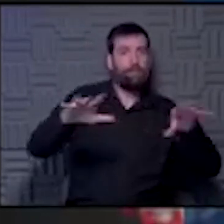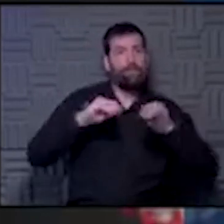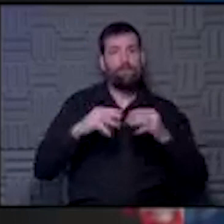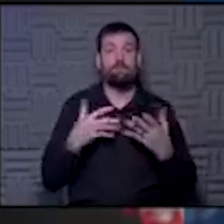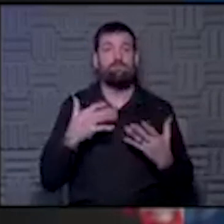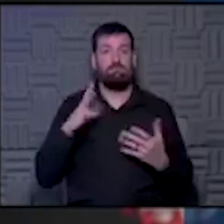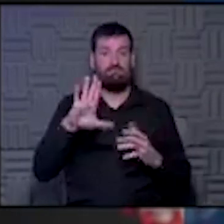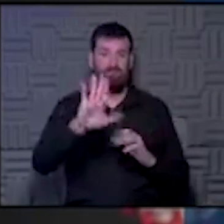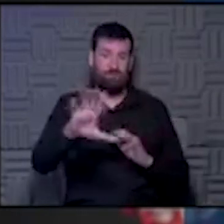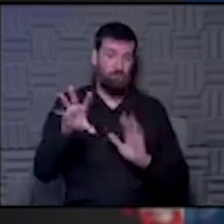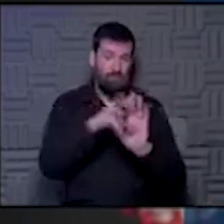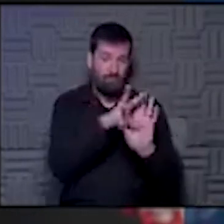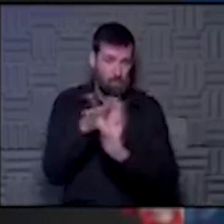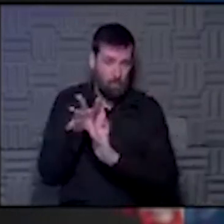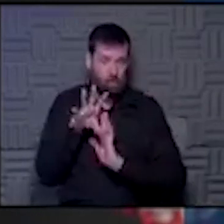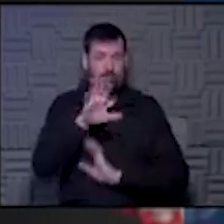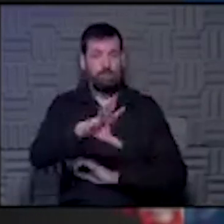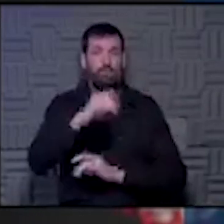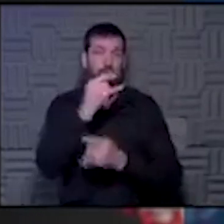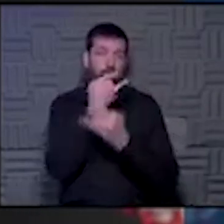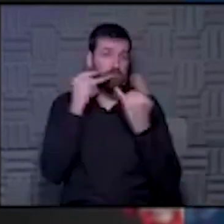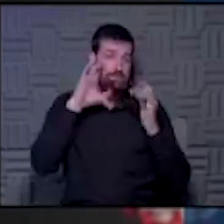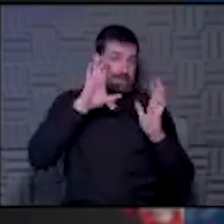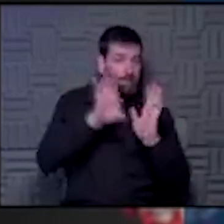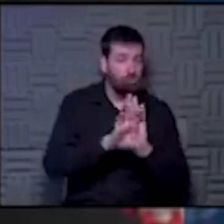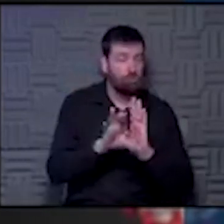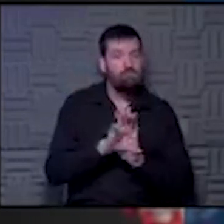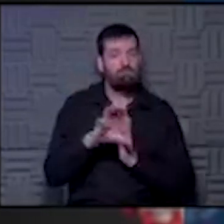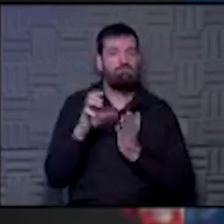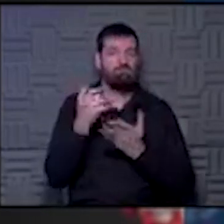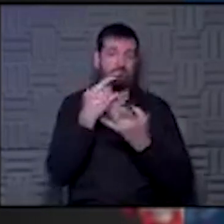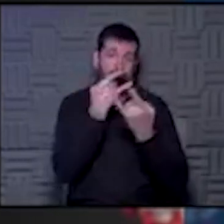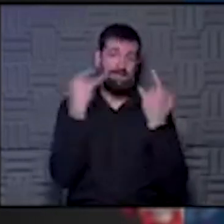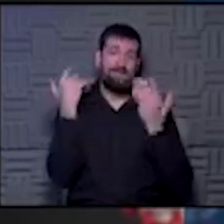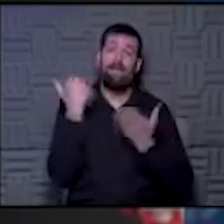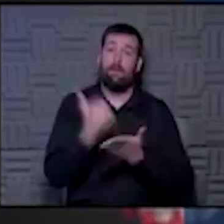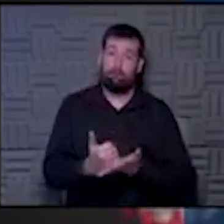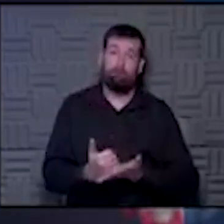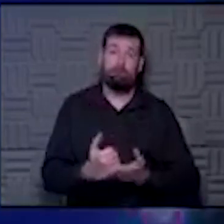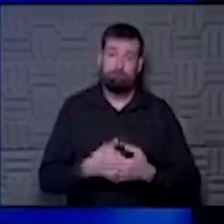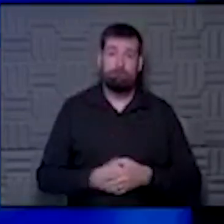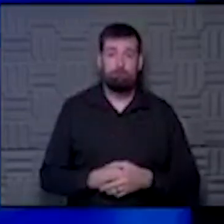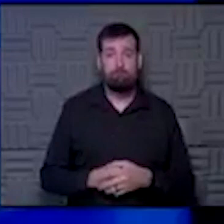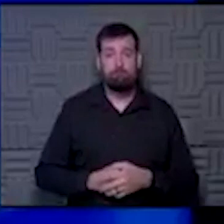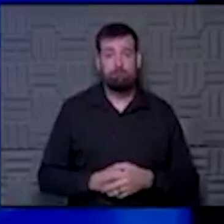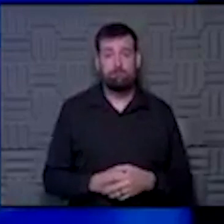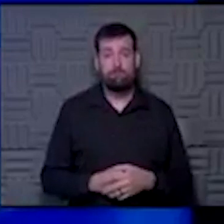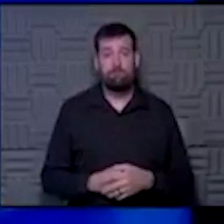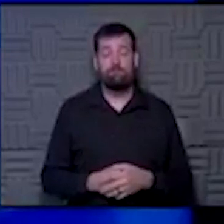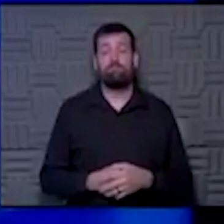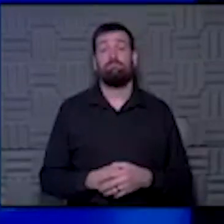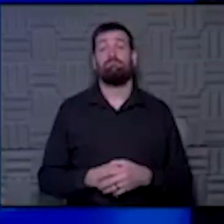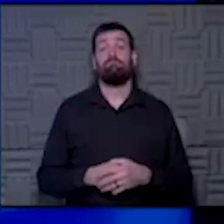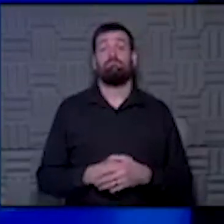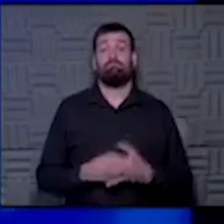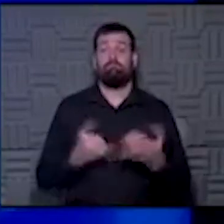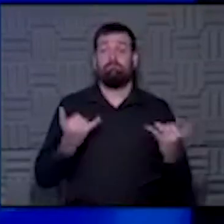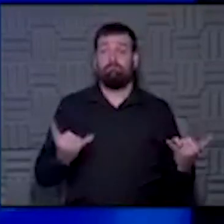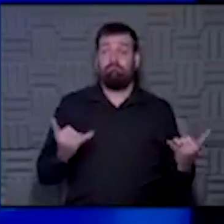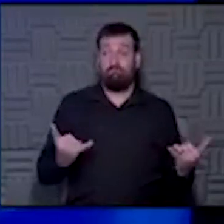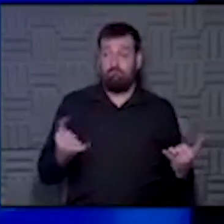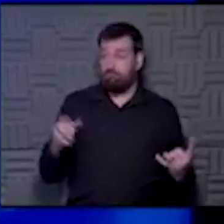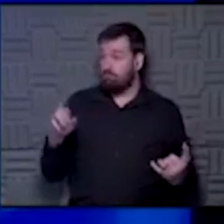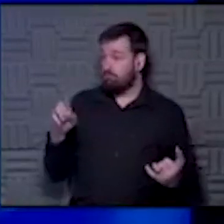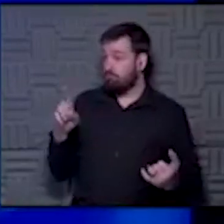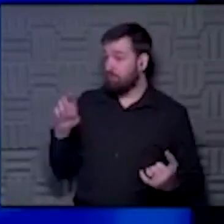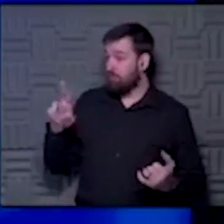your images and videos that masks help in slowing the spread of the virus. So with that,